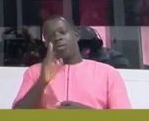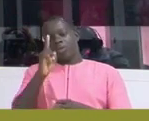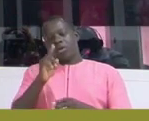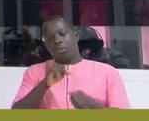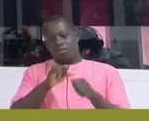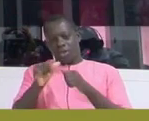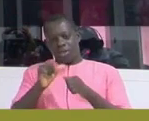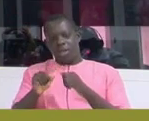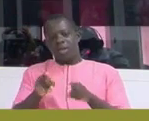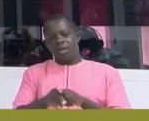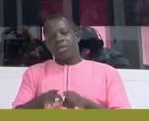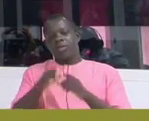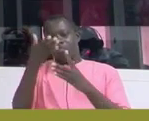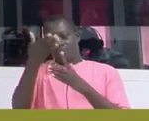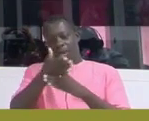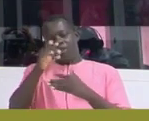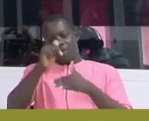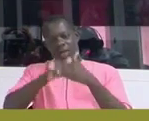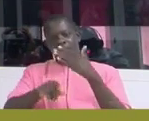it